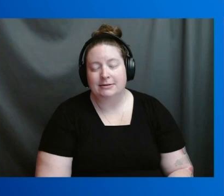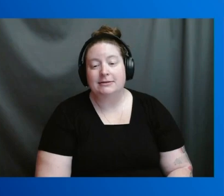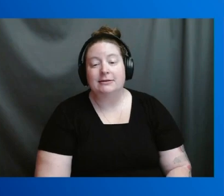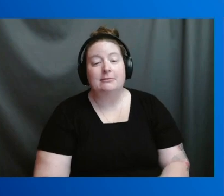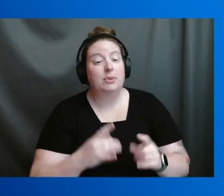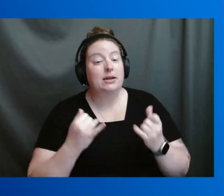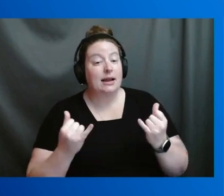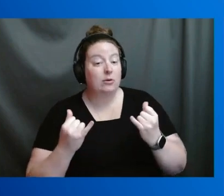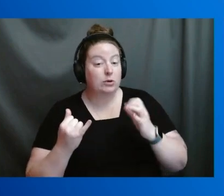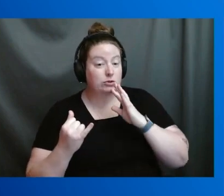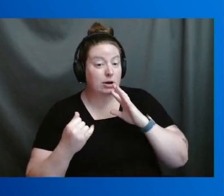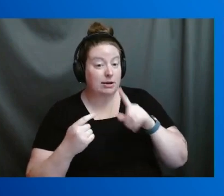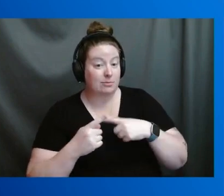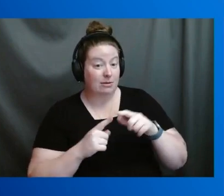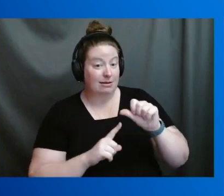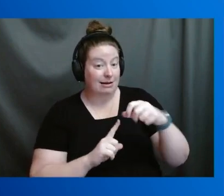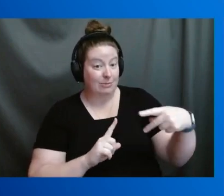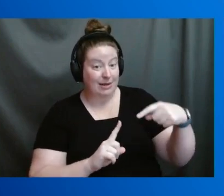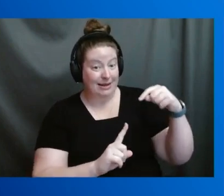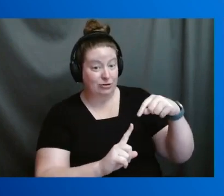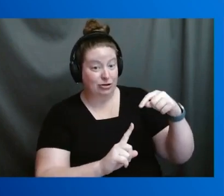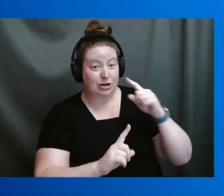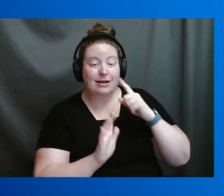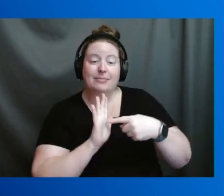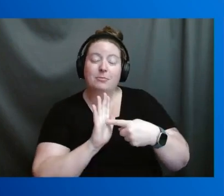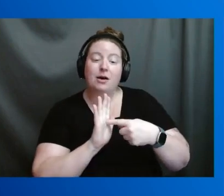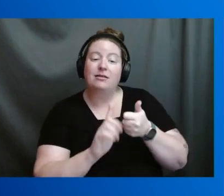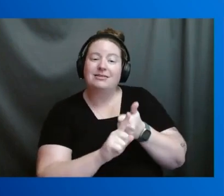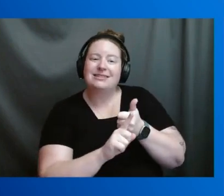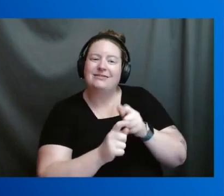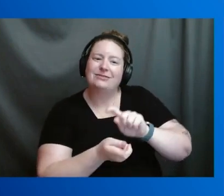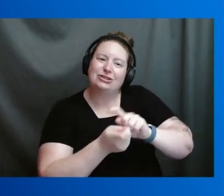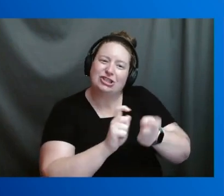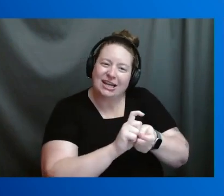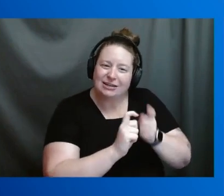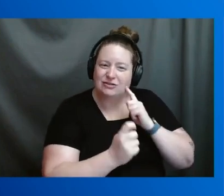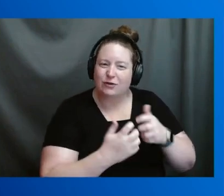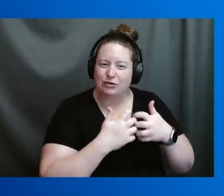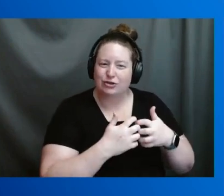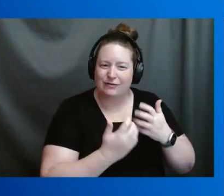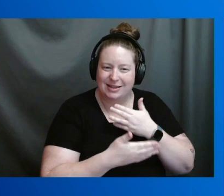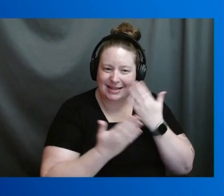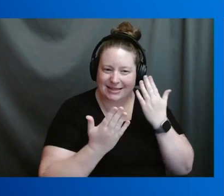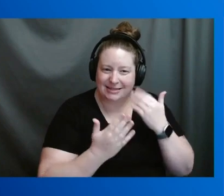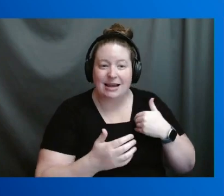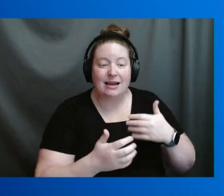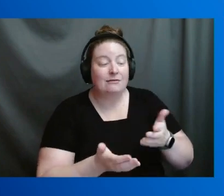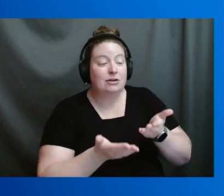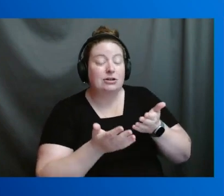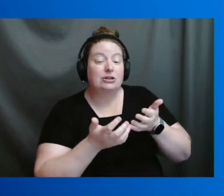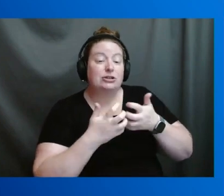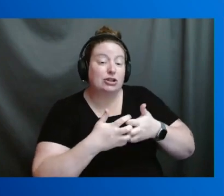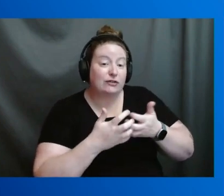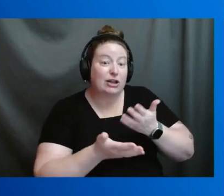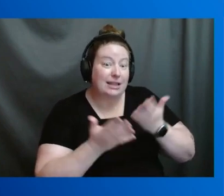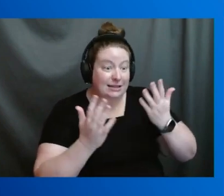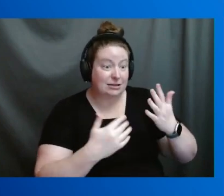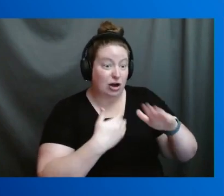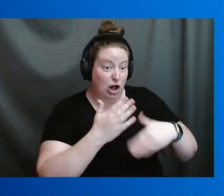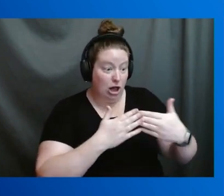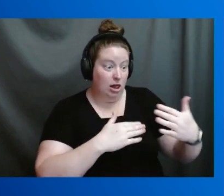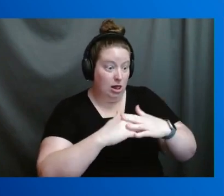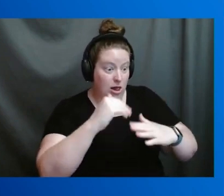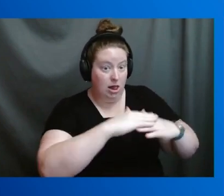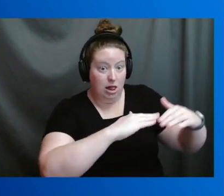about an application, the model shifts when it comes to serverless, right? You have all these serverless primitives composed together, all of them talking to each other